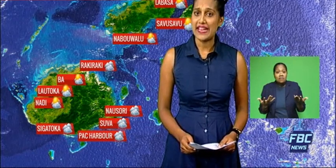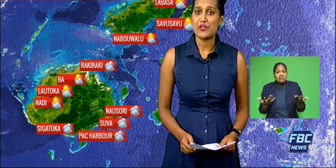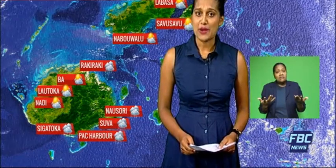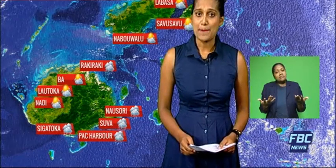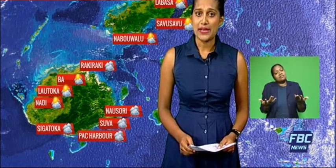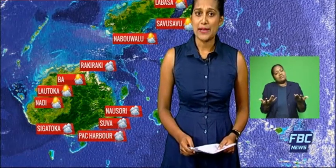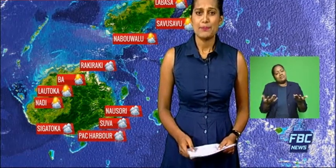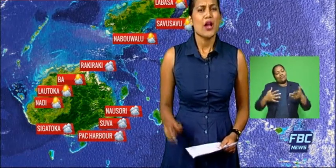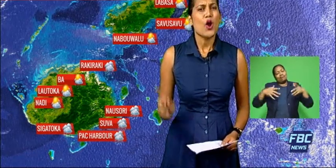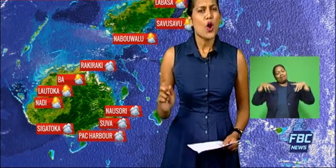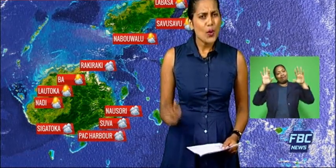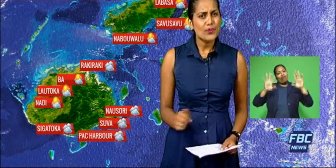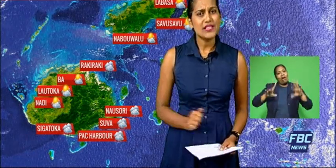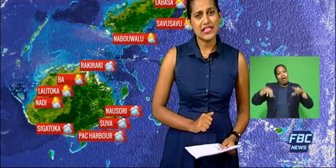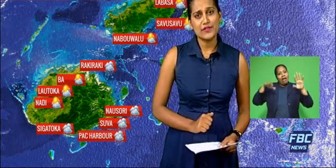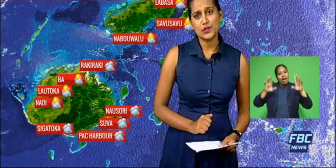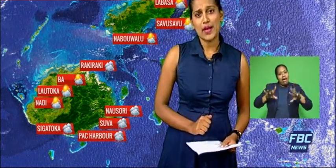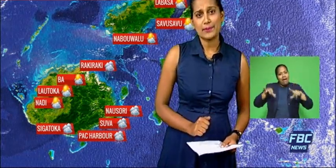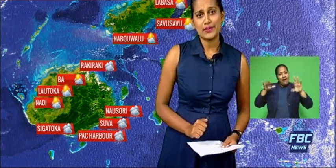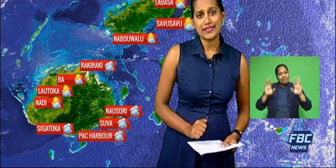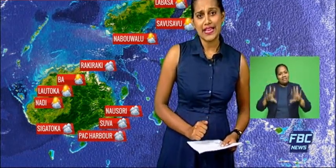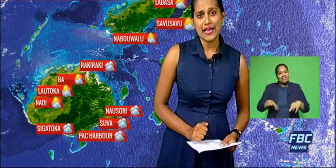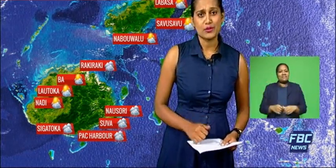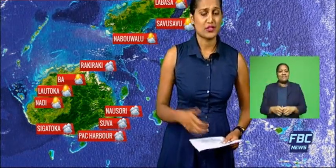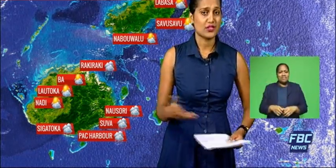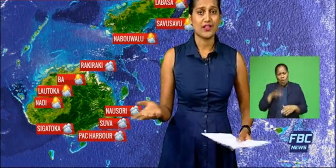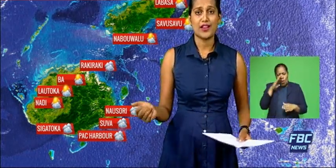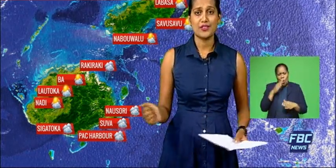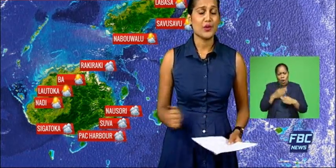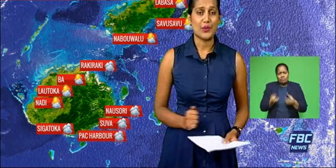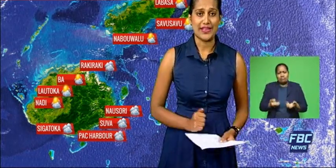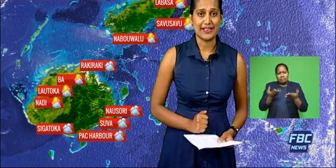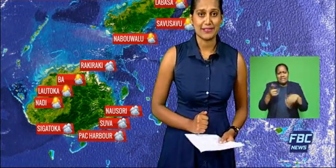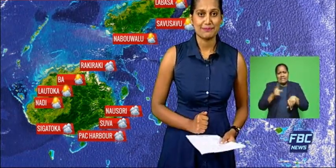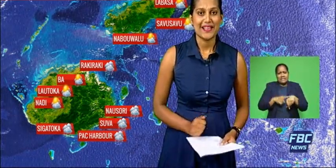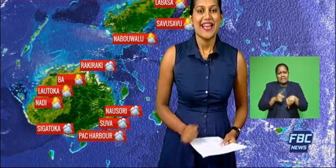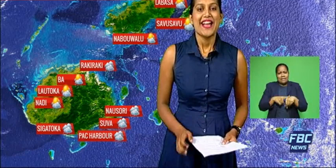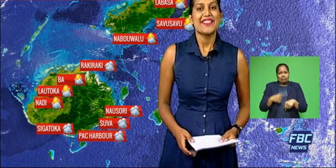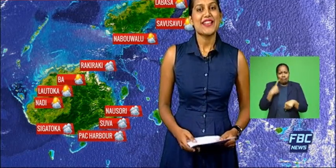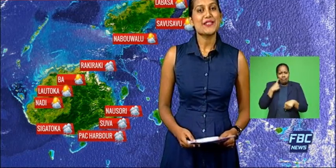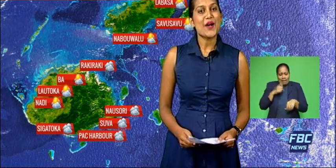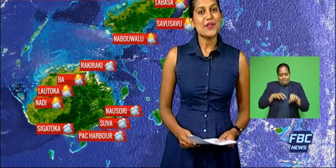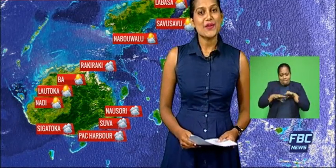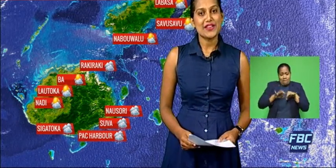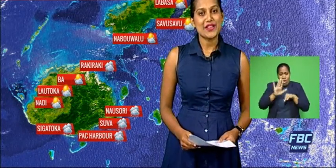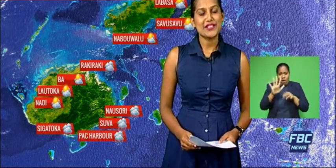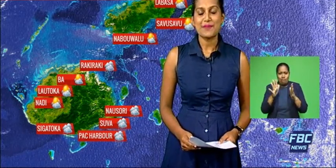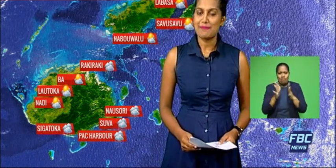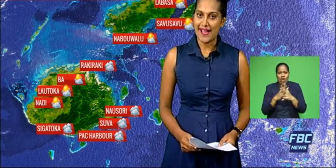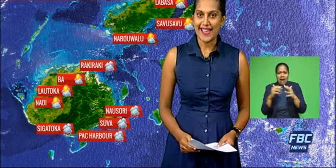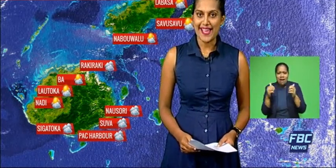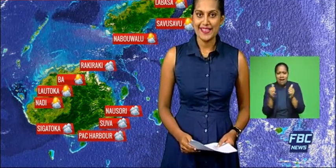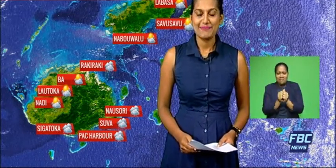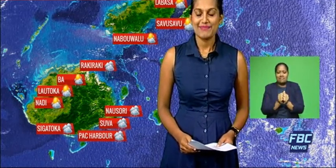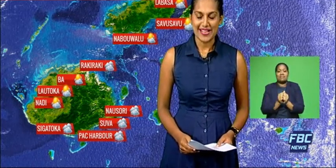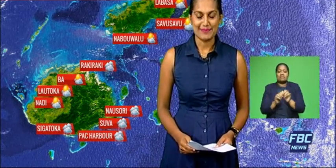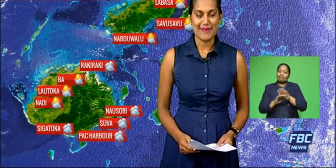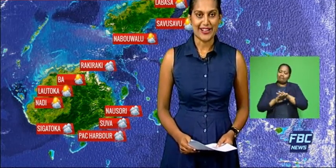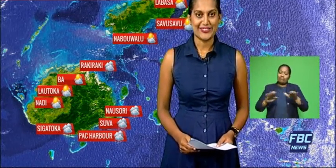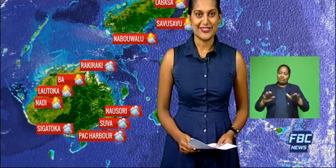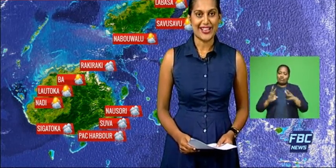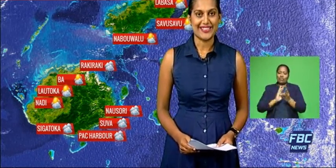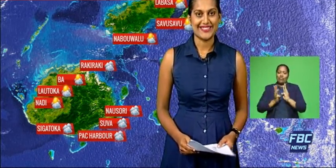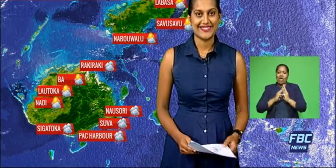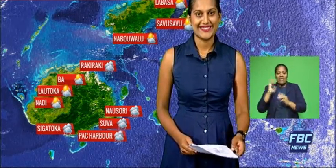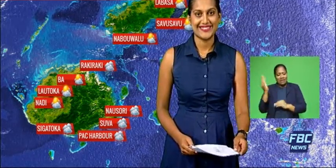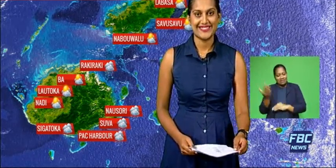rainy and grumpy. Hope this gives you ample time to sort out your weekend. That is all the weather news from my end. It's back